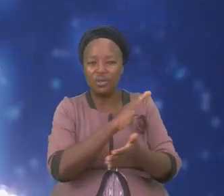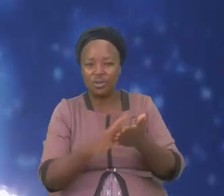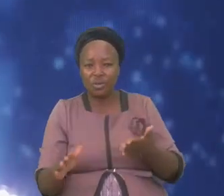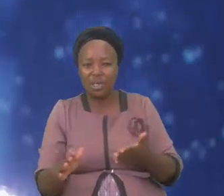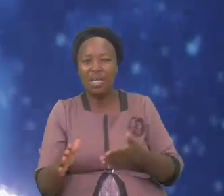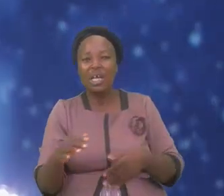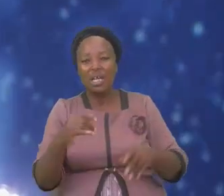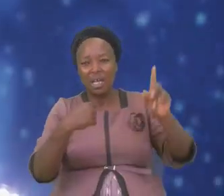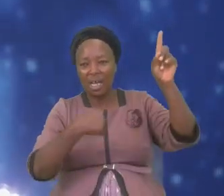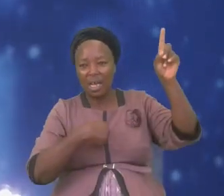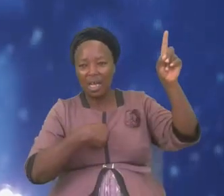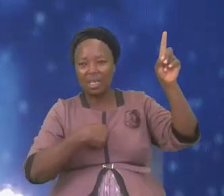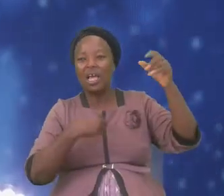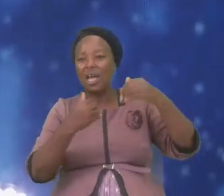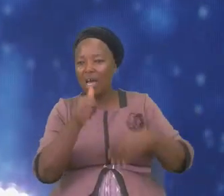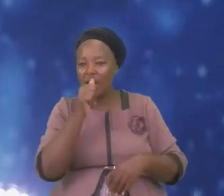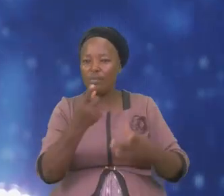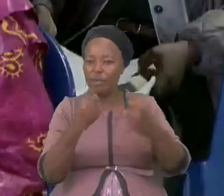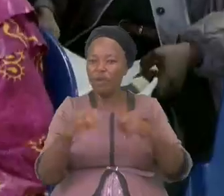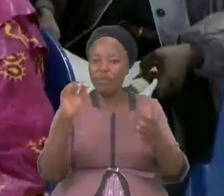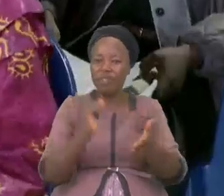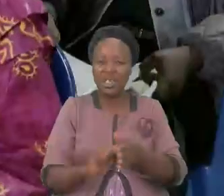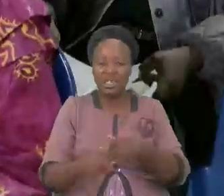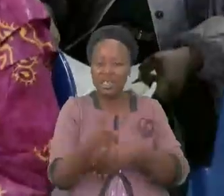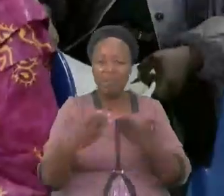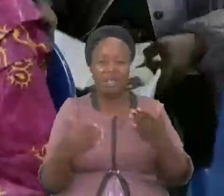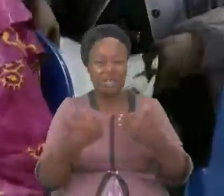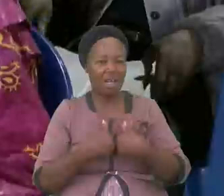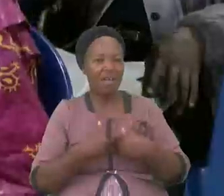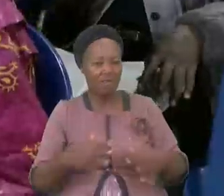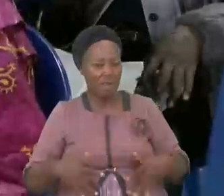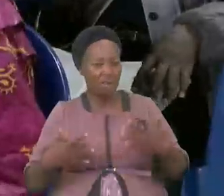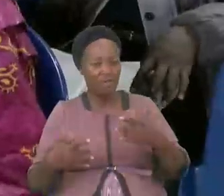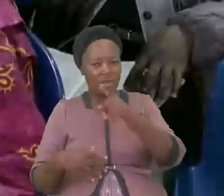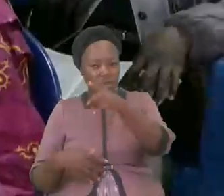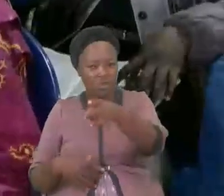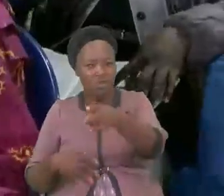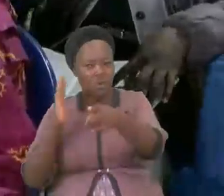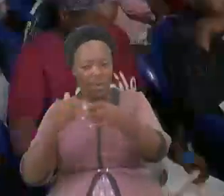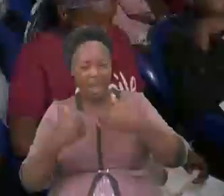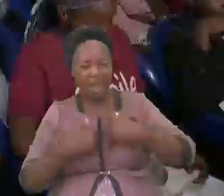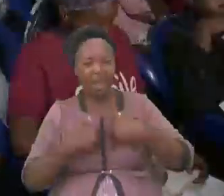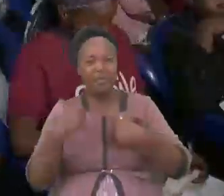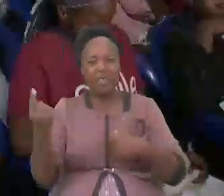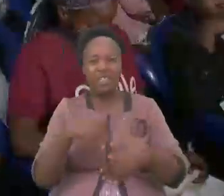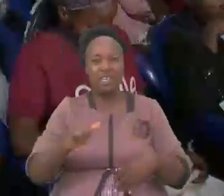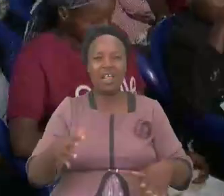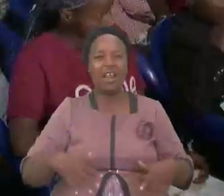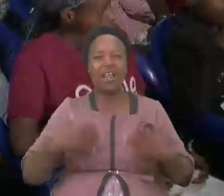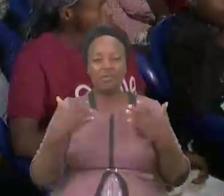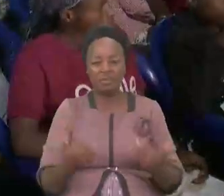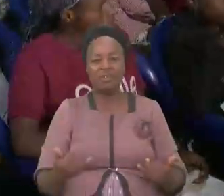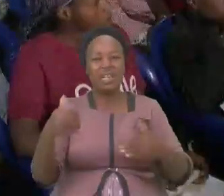life. You have eternal life tonight. Amen. Happier life tonight. Righteous